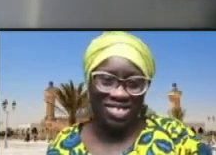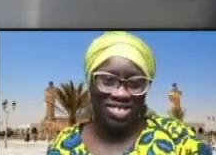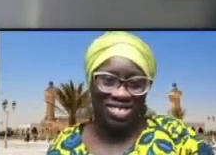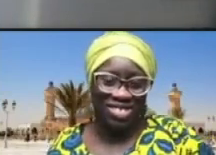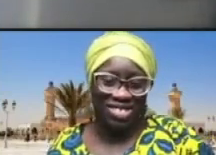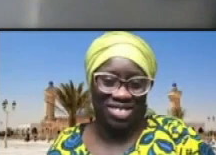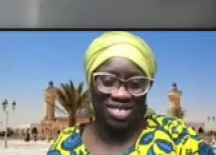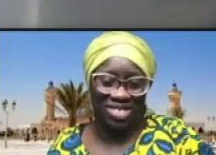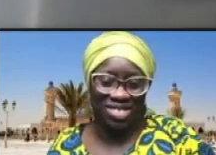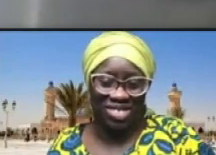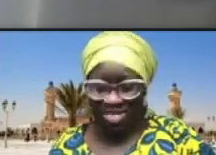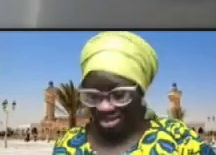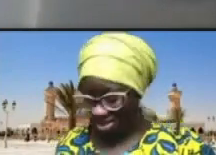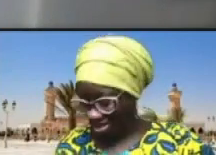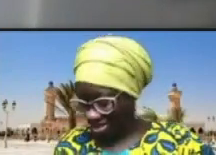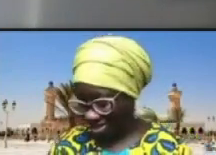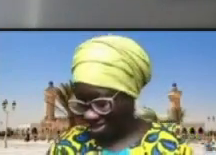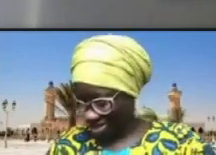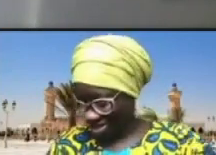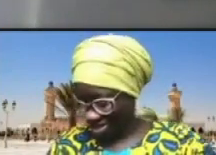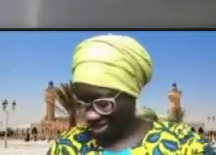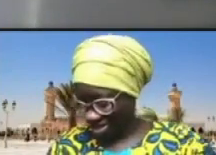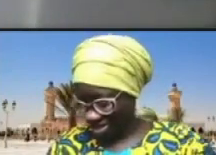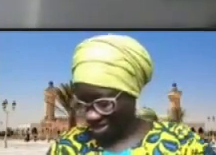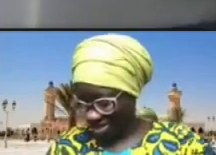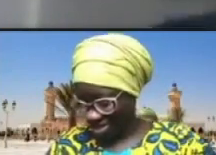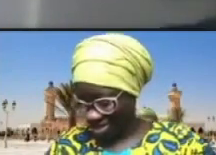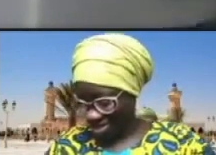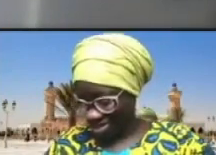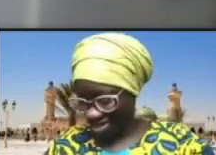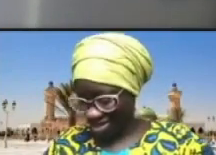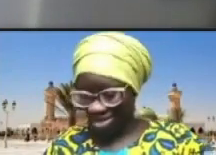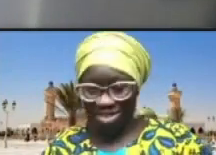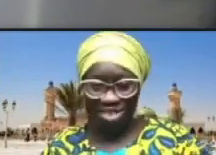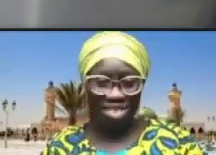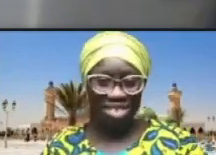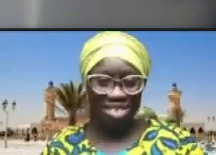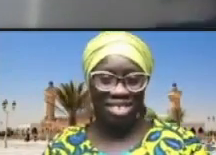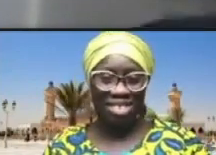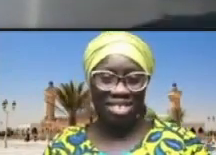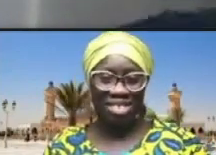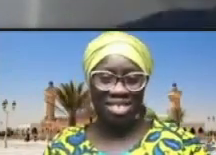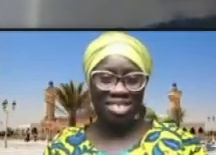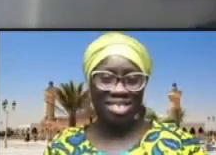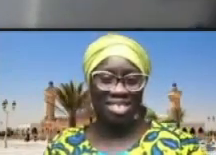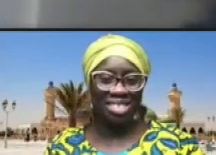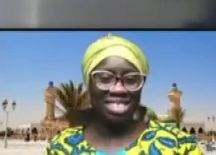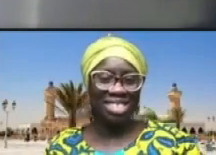a compartir el hecho de que llenen el censo.